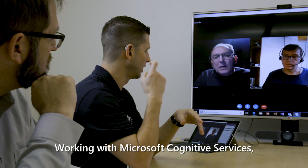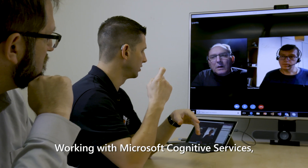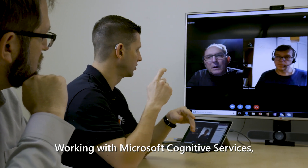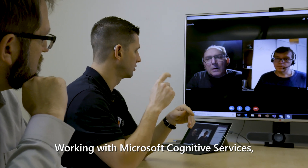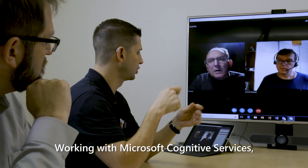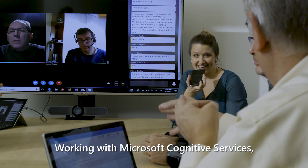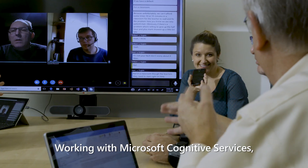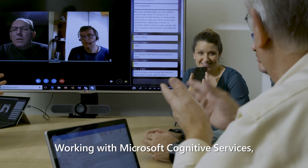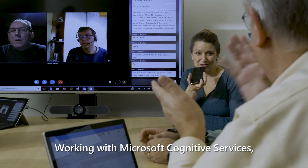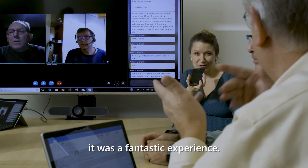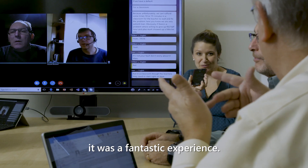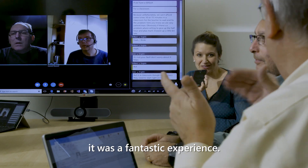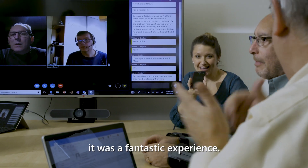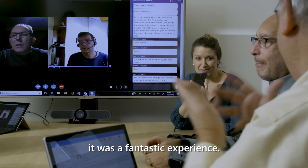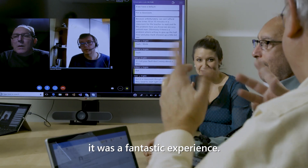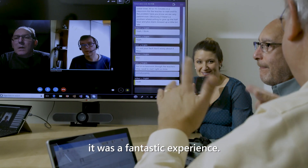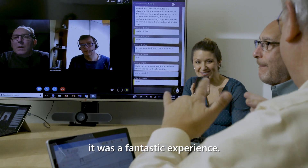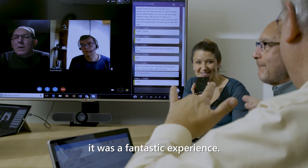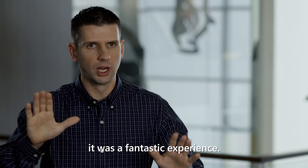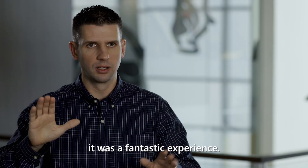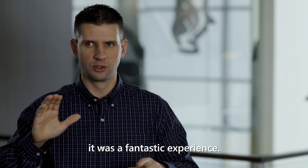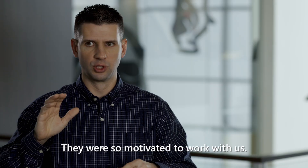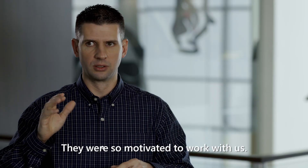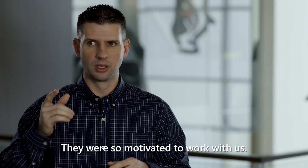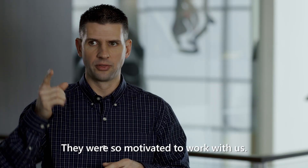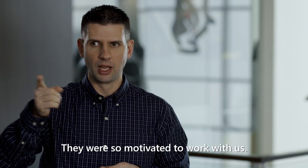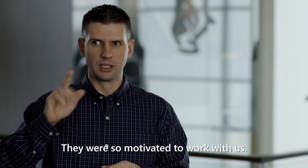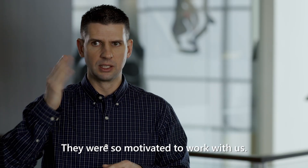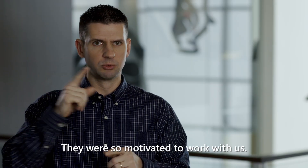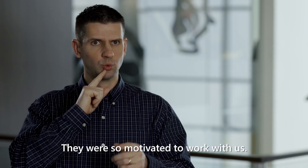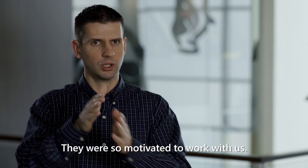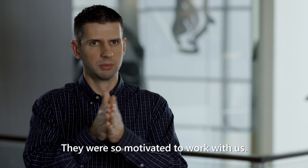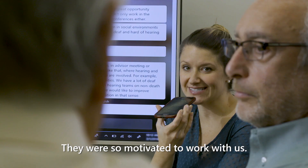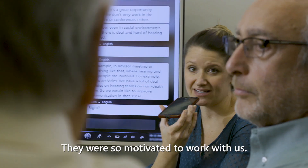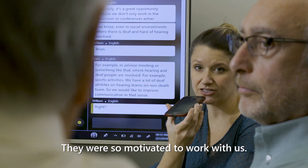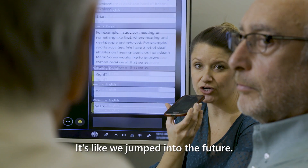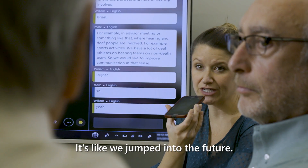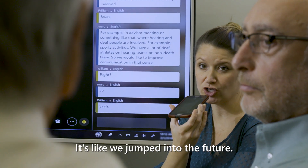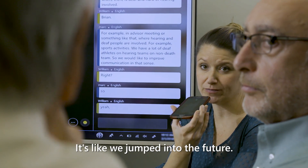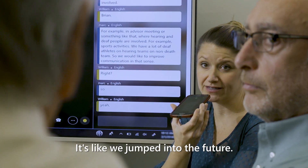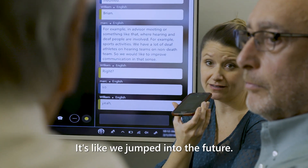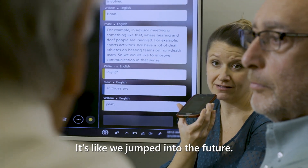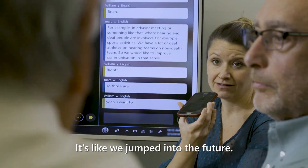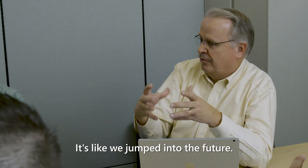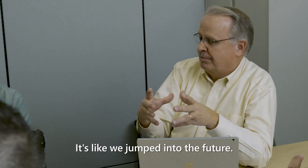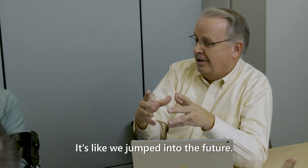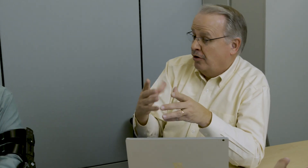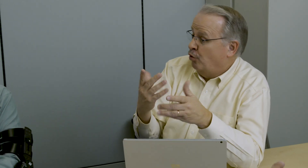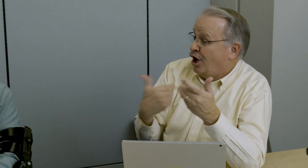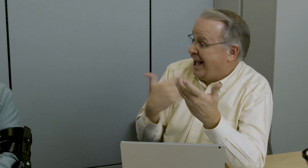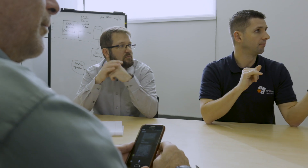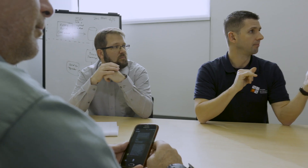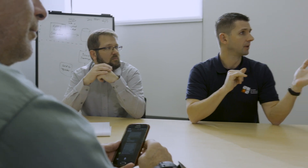Microsoft Cognitive Services, it was a fantastic experience. They were so motivated to work with us. It's like we jumped into the future.